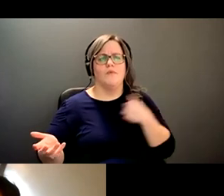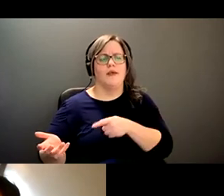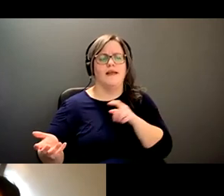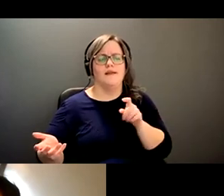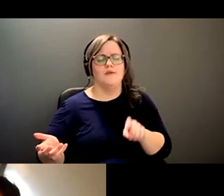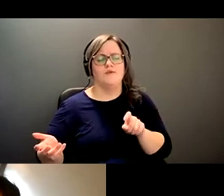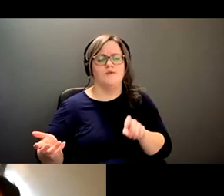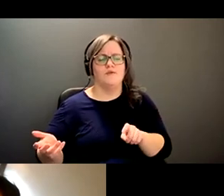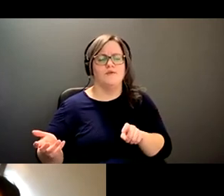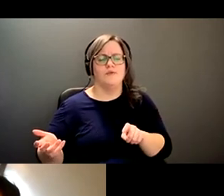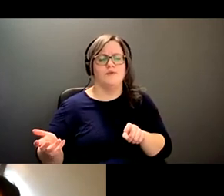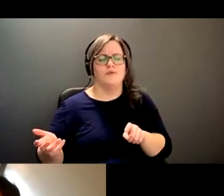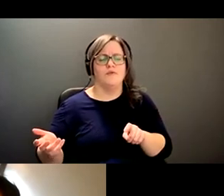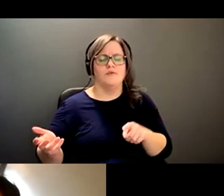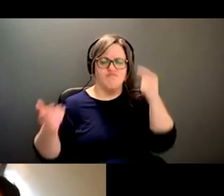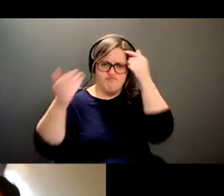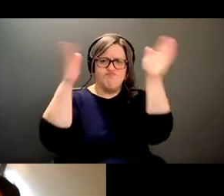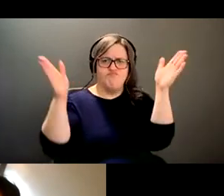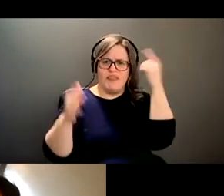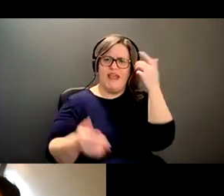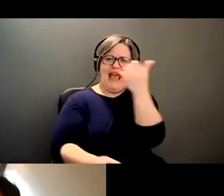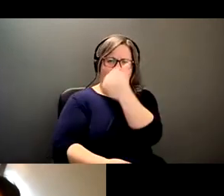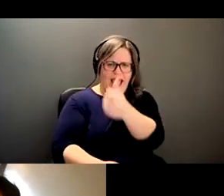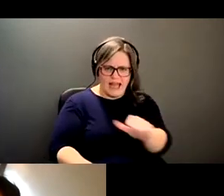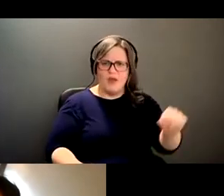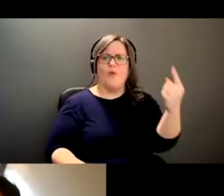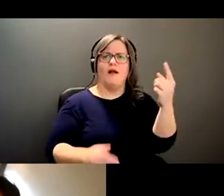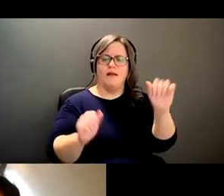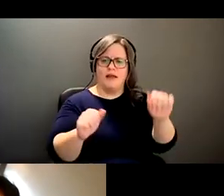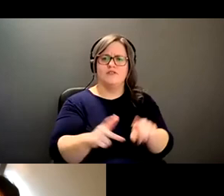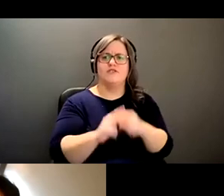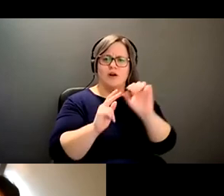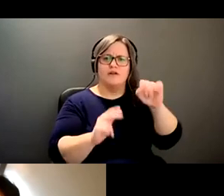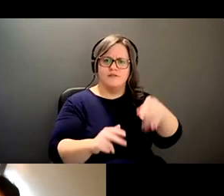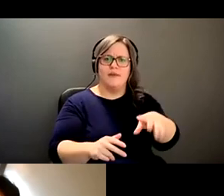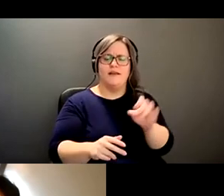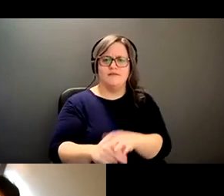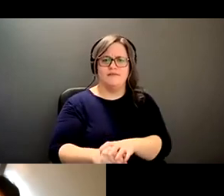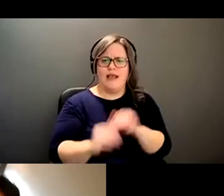to be like anybody can start a space. Like it is a lot of work and it's very challenging. Yeah.